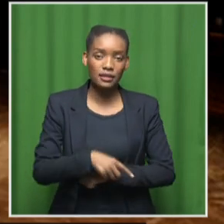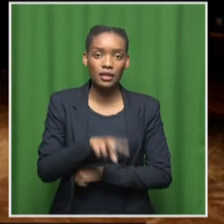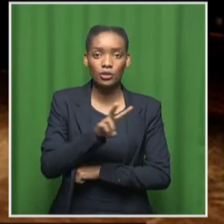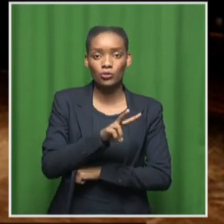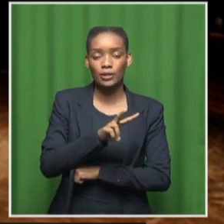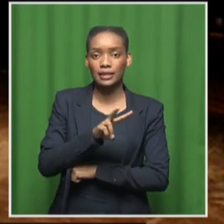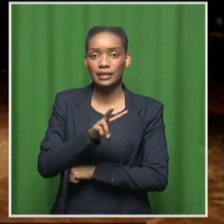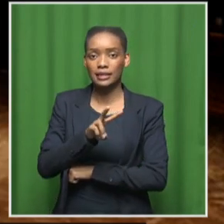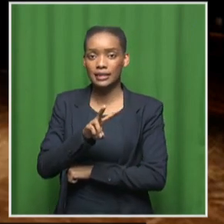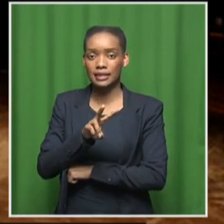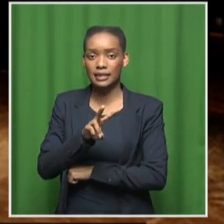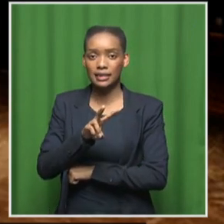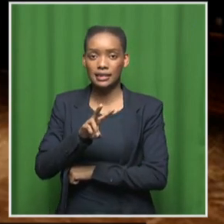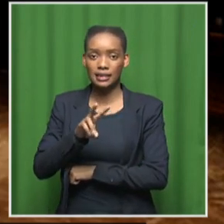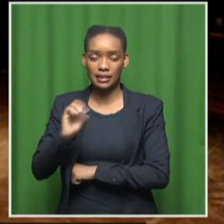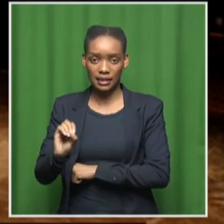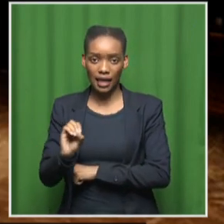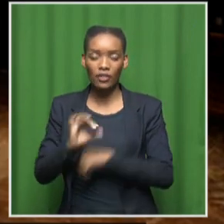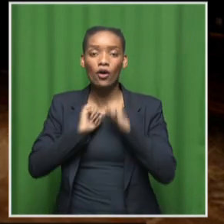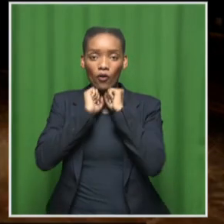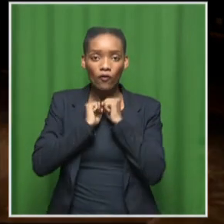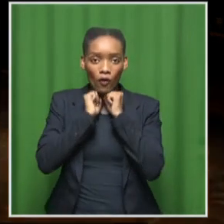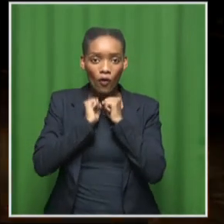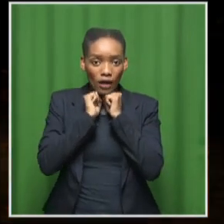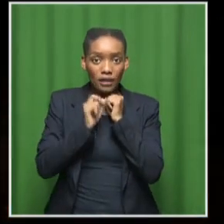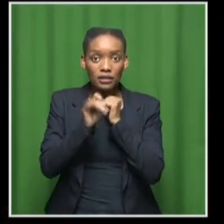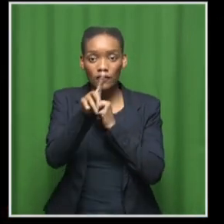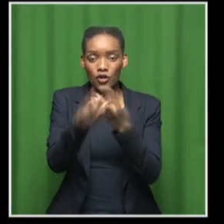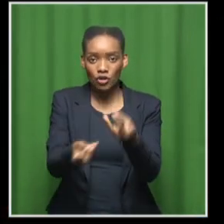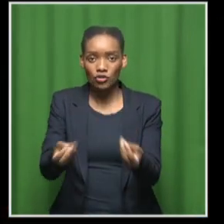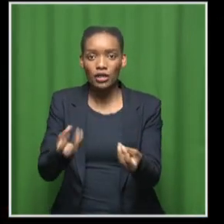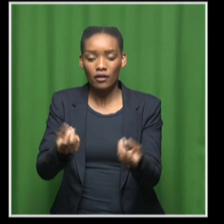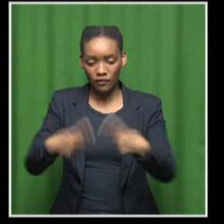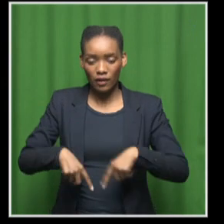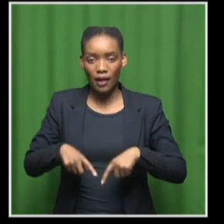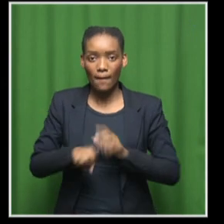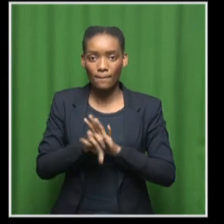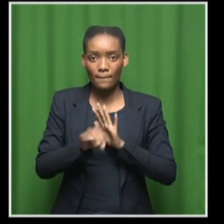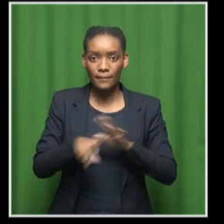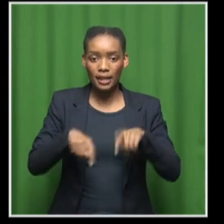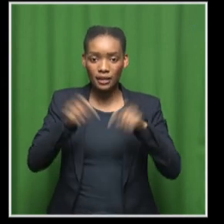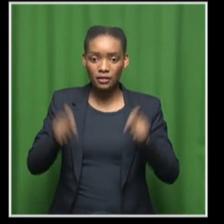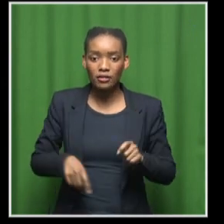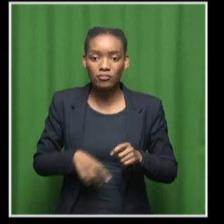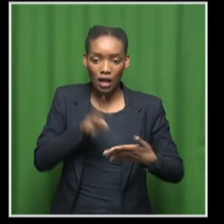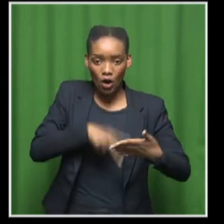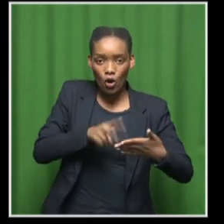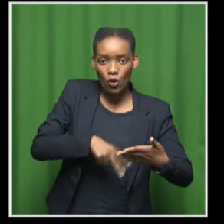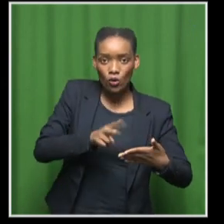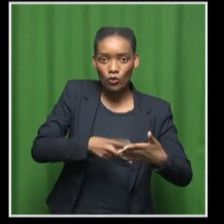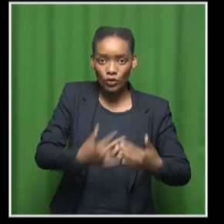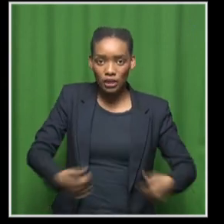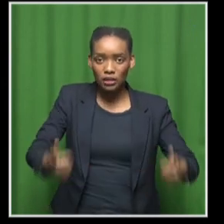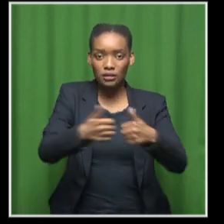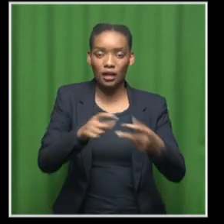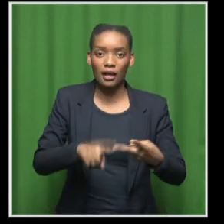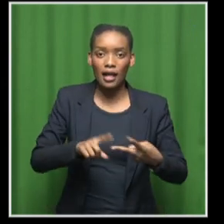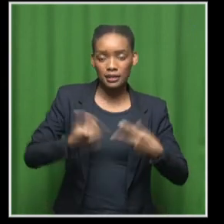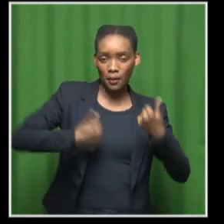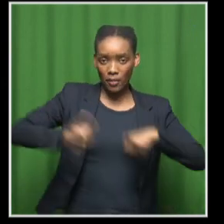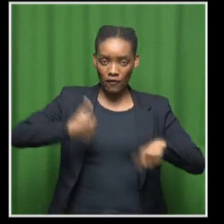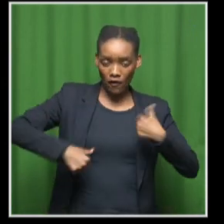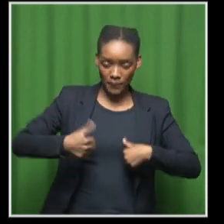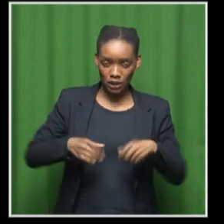of August. So if you have young children, you should bring them to the Market Theatre, where we will have reading circles, we'll have short performances.